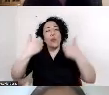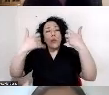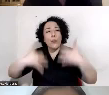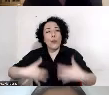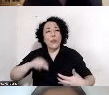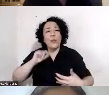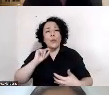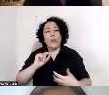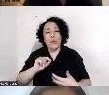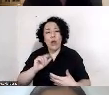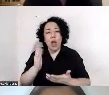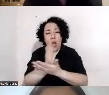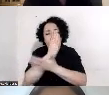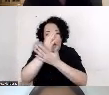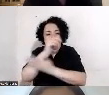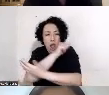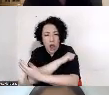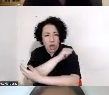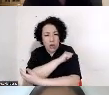alunos bem-sucedidos,